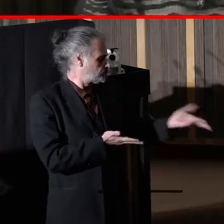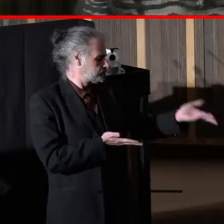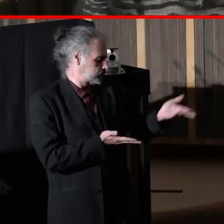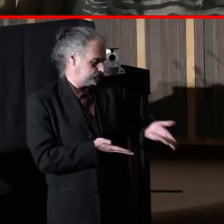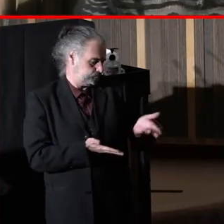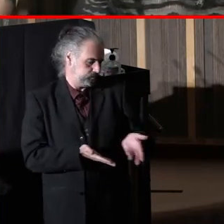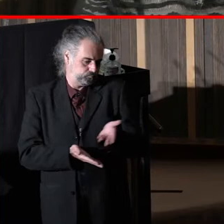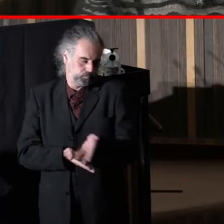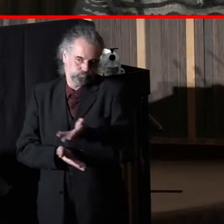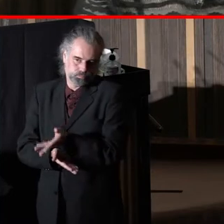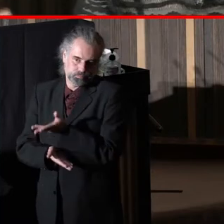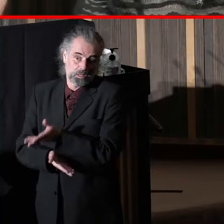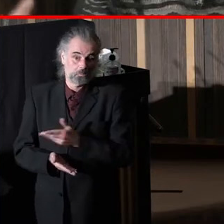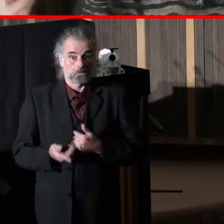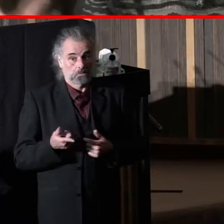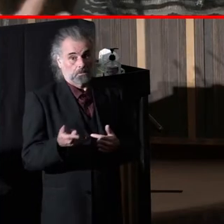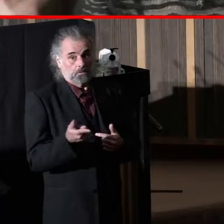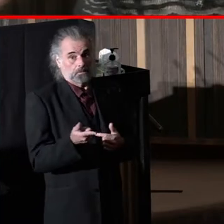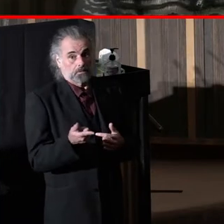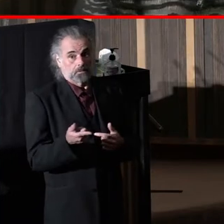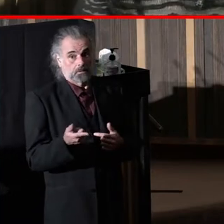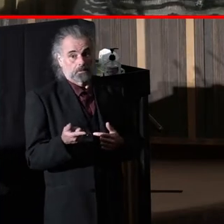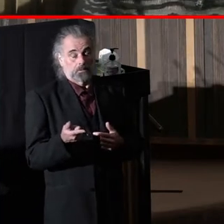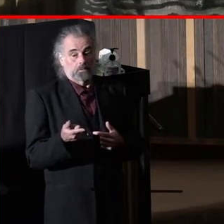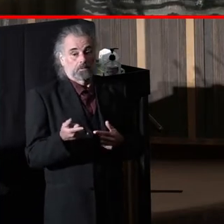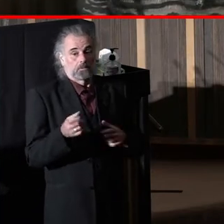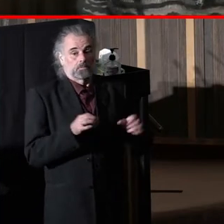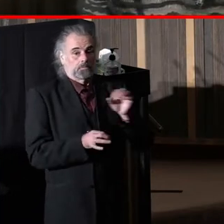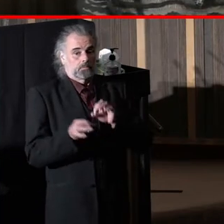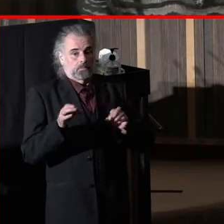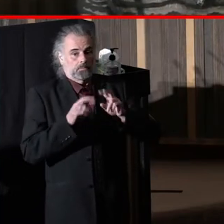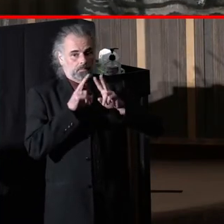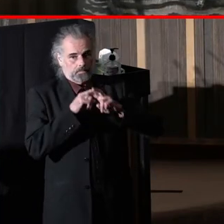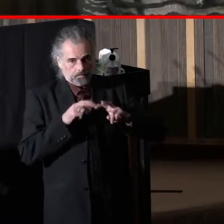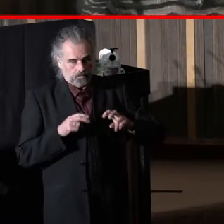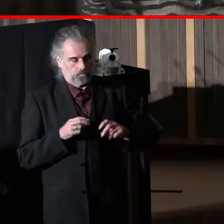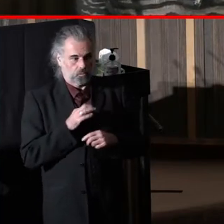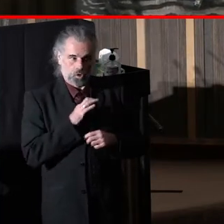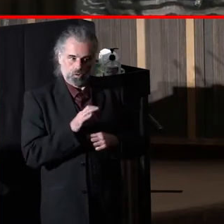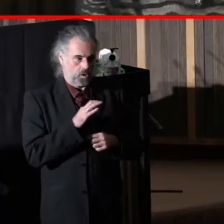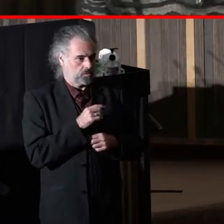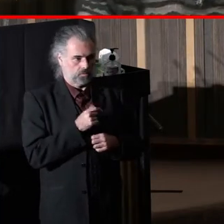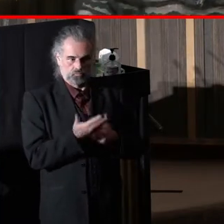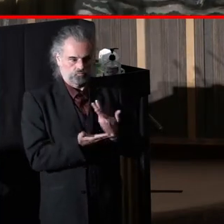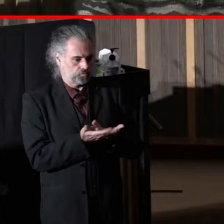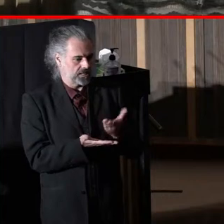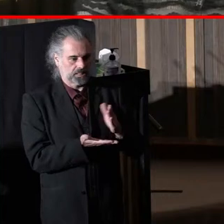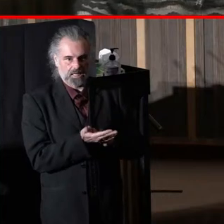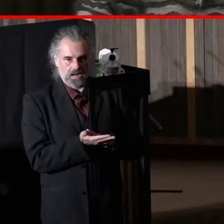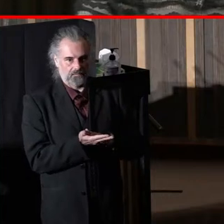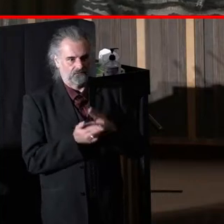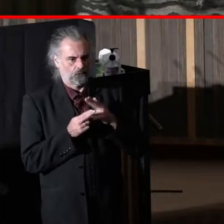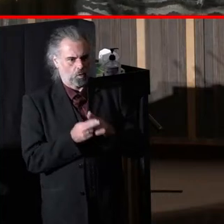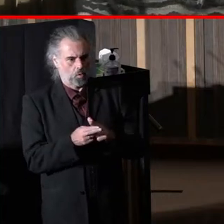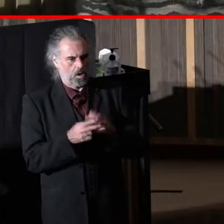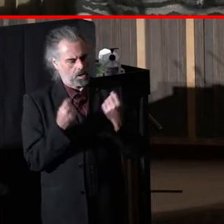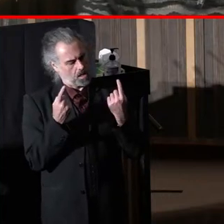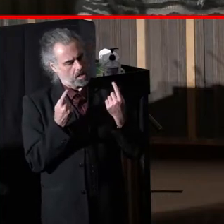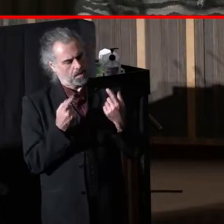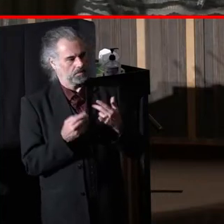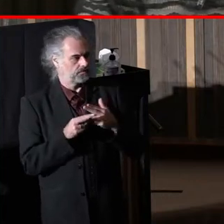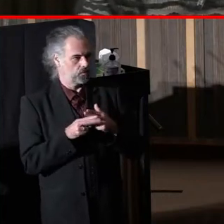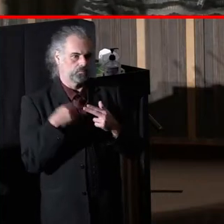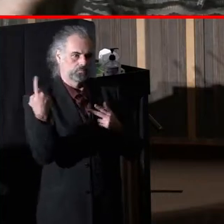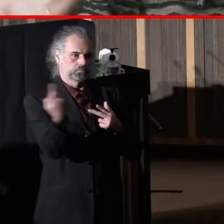Because there's a body of science communication research that doesn't always get translated to scientists